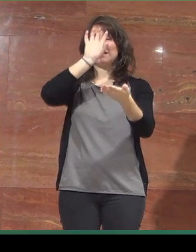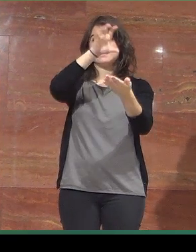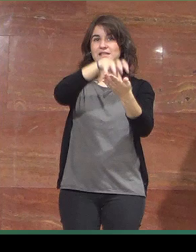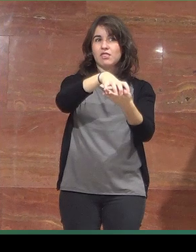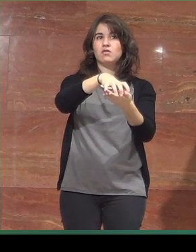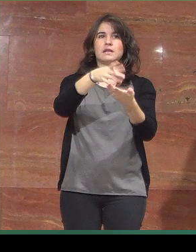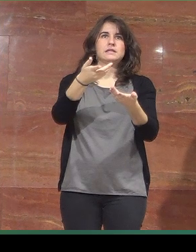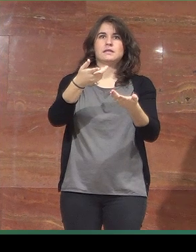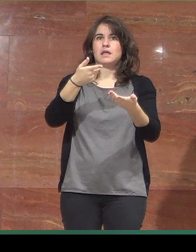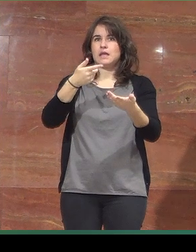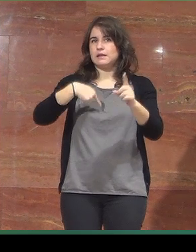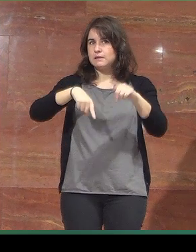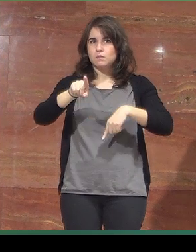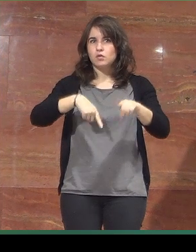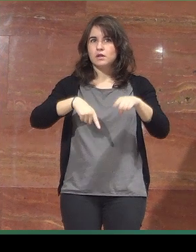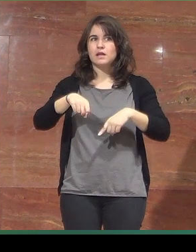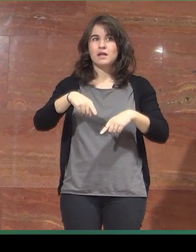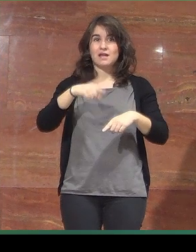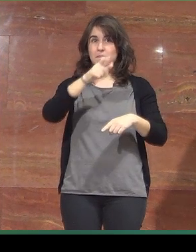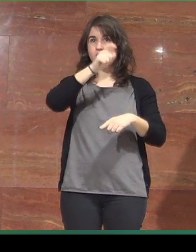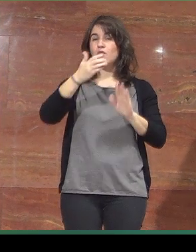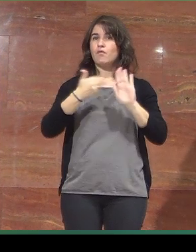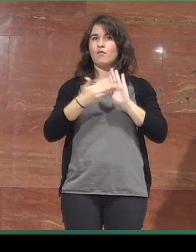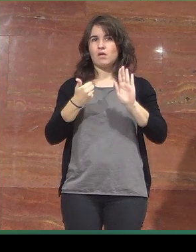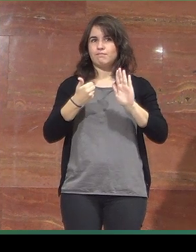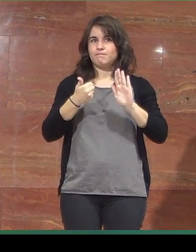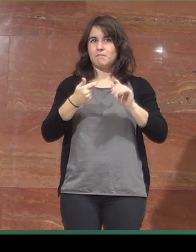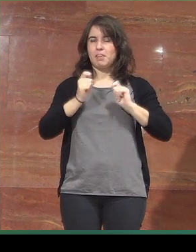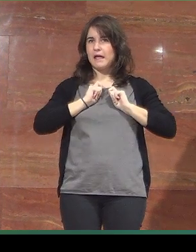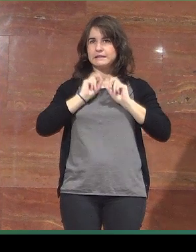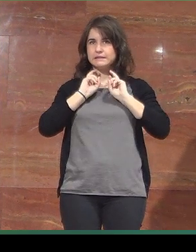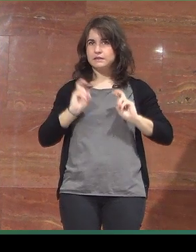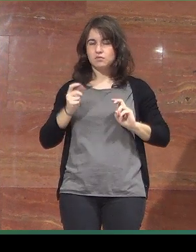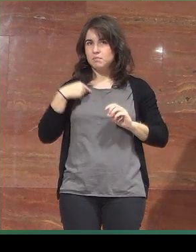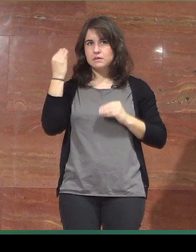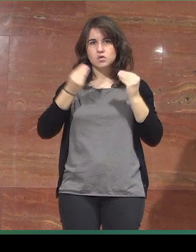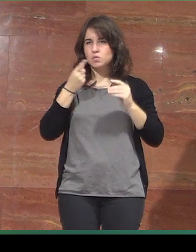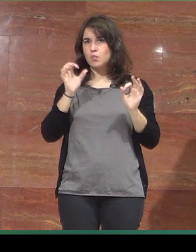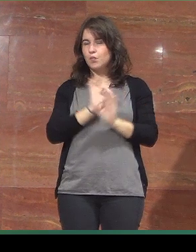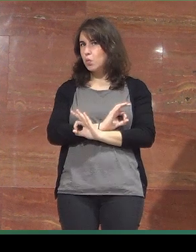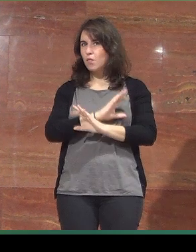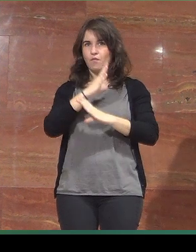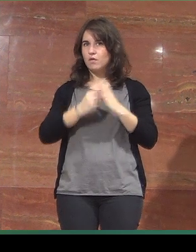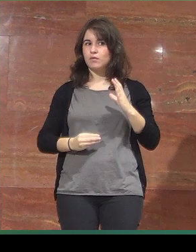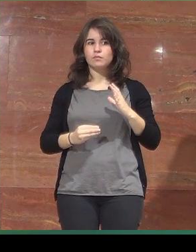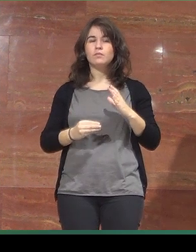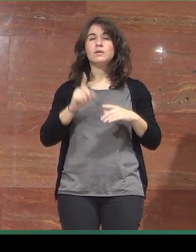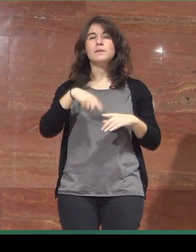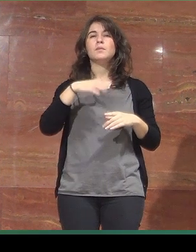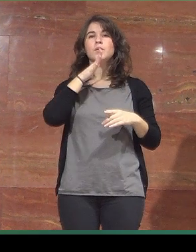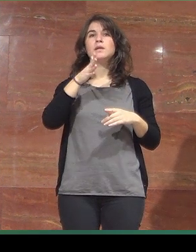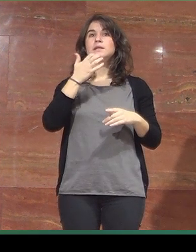stress. And it's also, I think, a mistake to stop audible environments. For example, in airports, again,